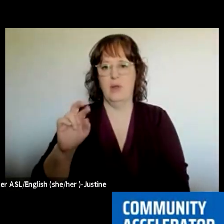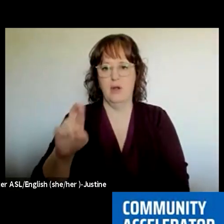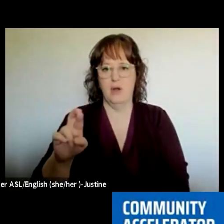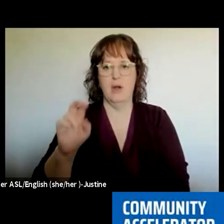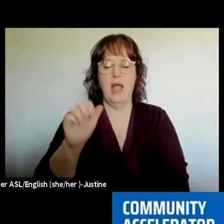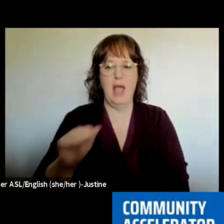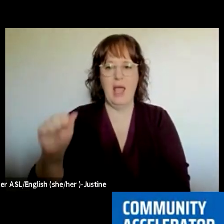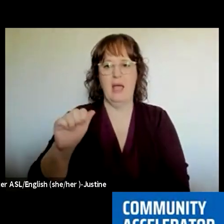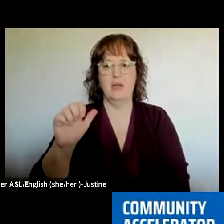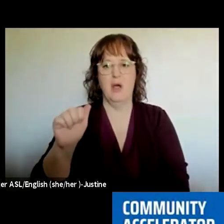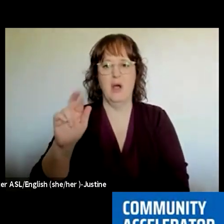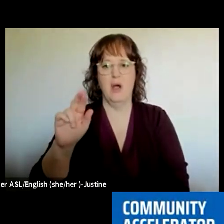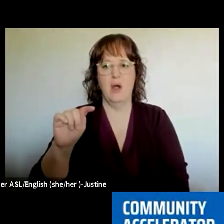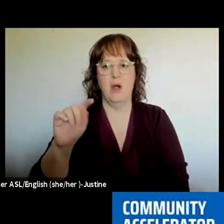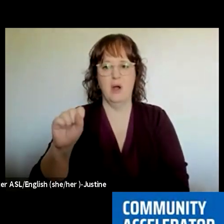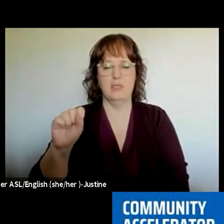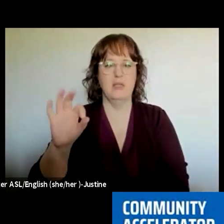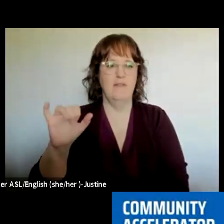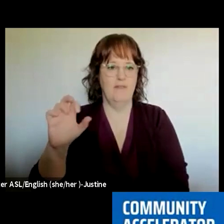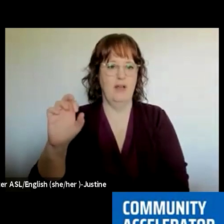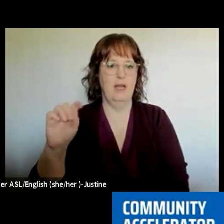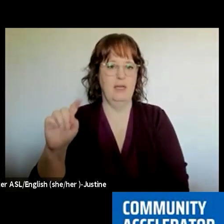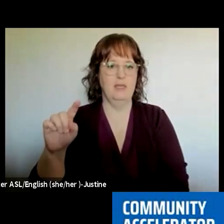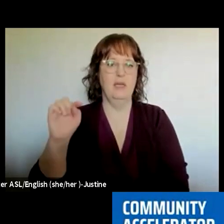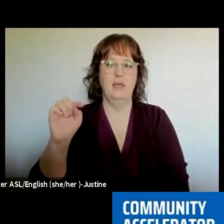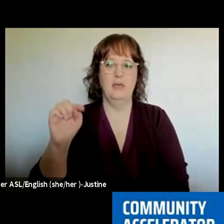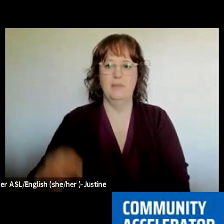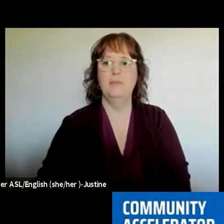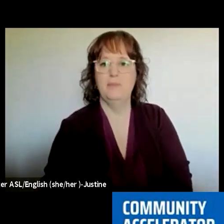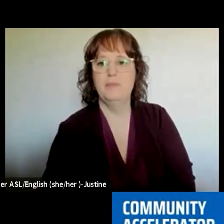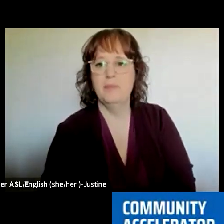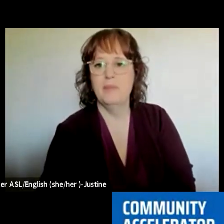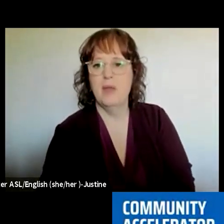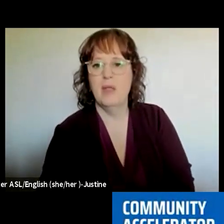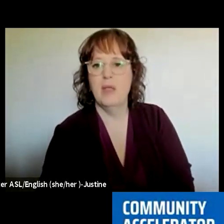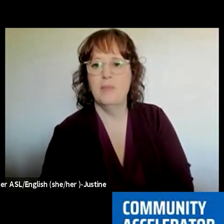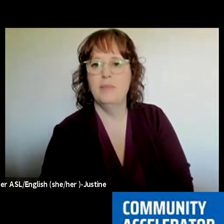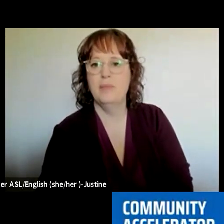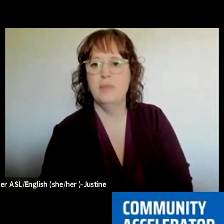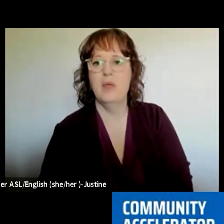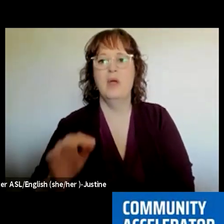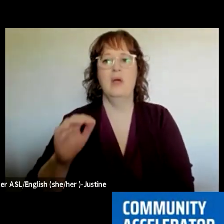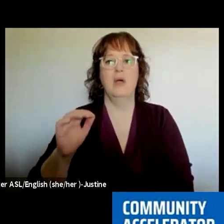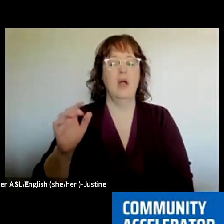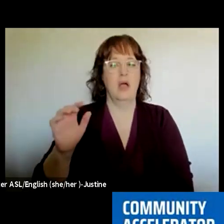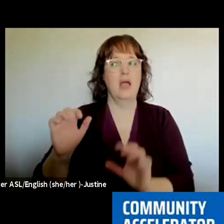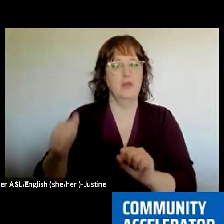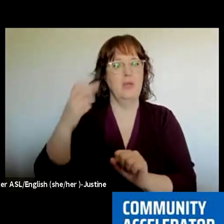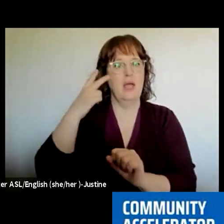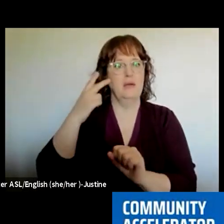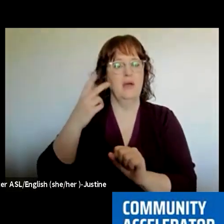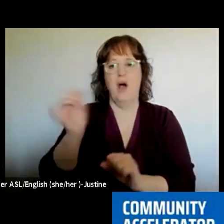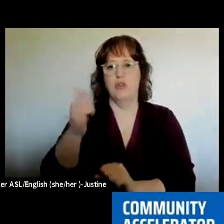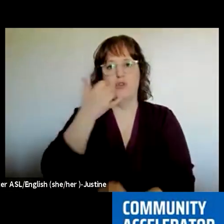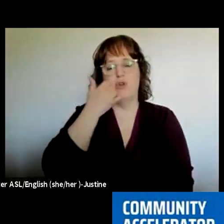accelerator@artsfund.org. And like Ellen mentioned at the top of the webinar, we'll have a phone line available on Tuesdays that you